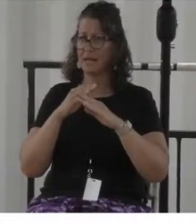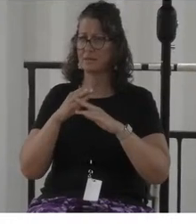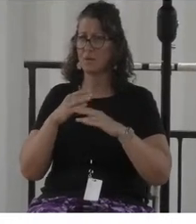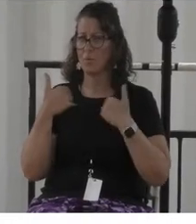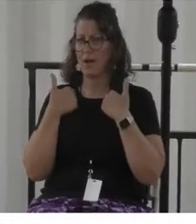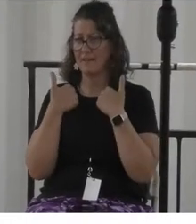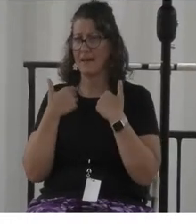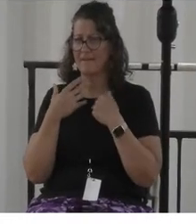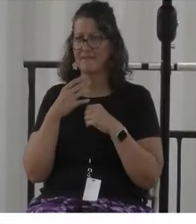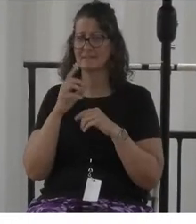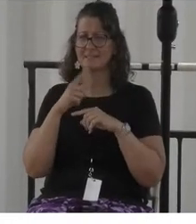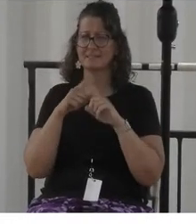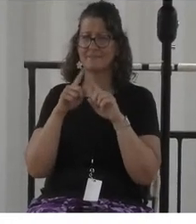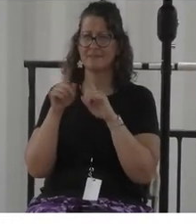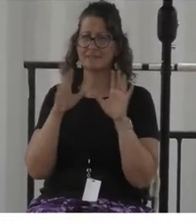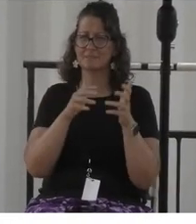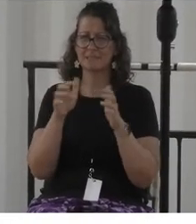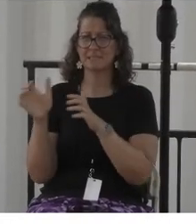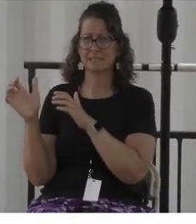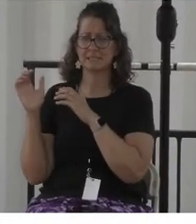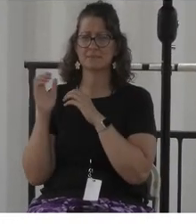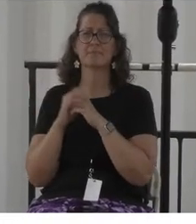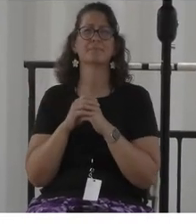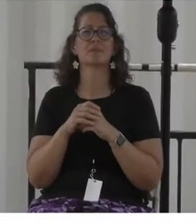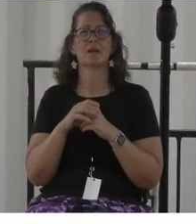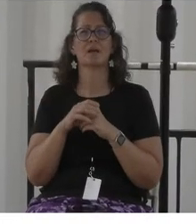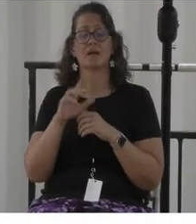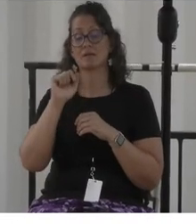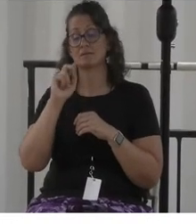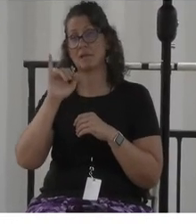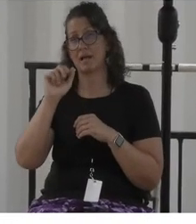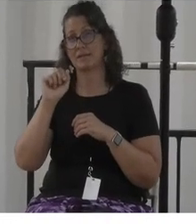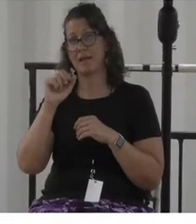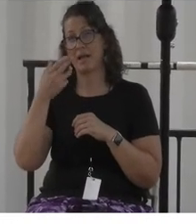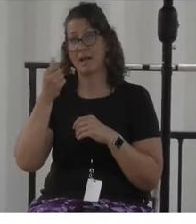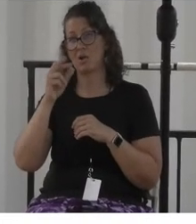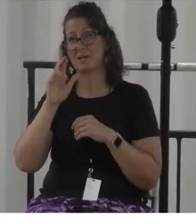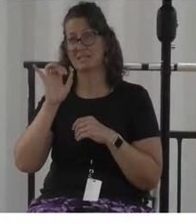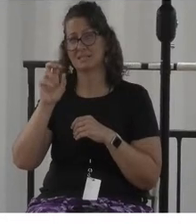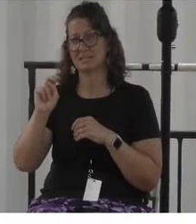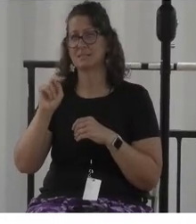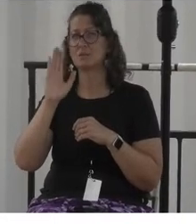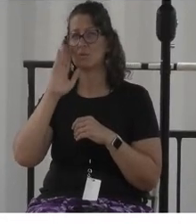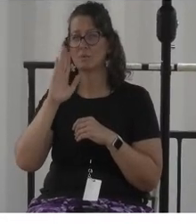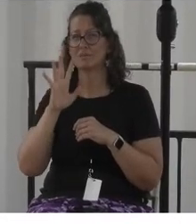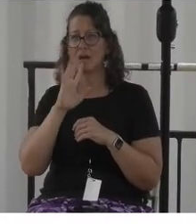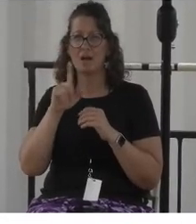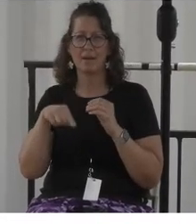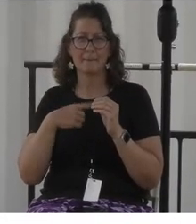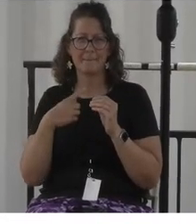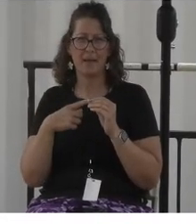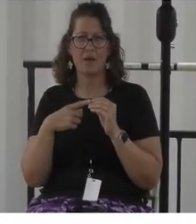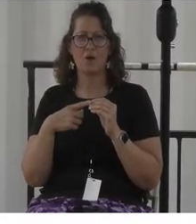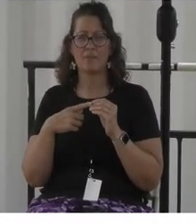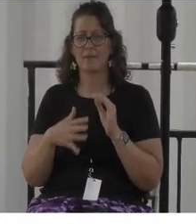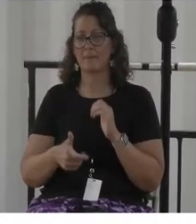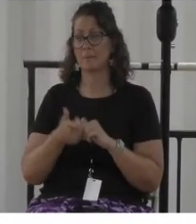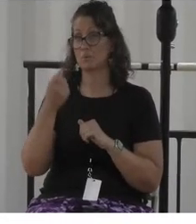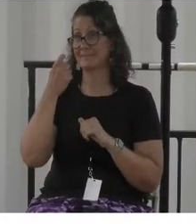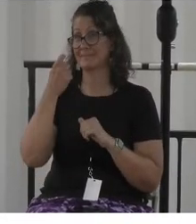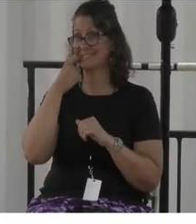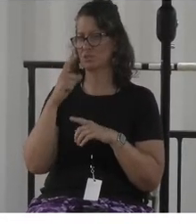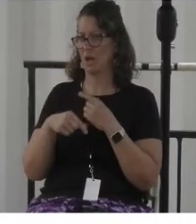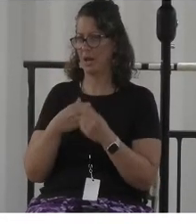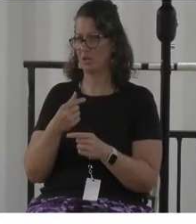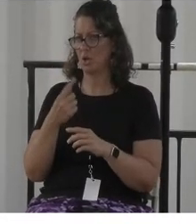the species. We have, again, Dr. Tanya Harrison, who's going to talk to us about the latest generation